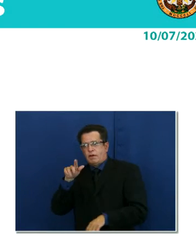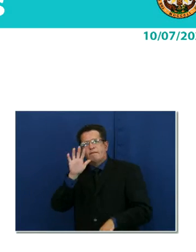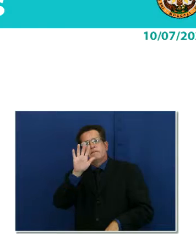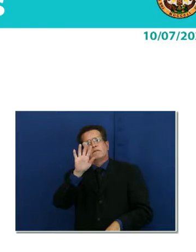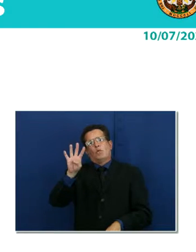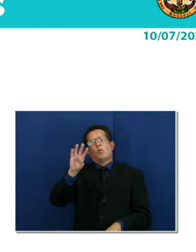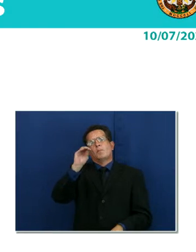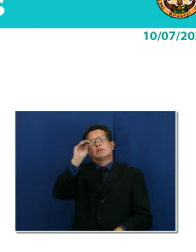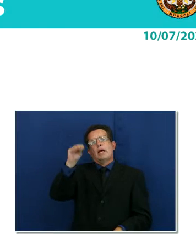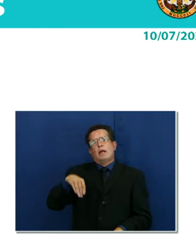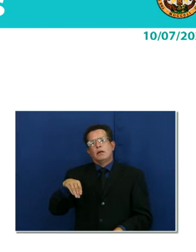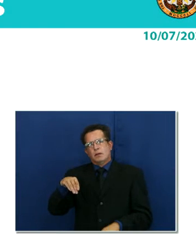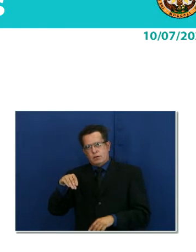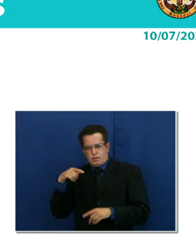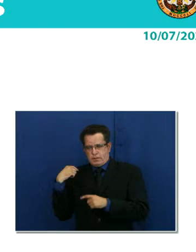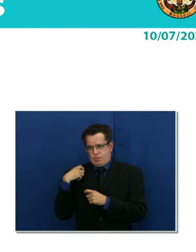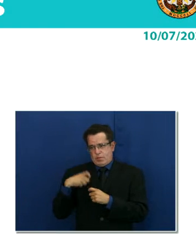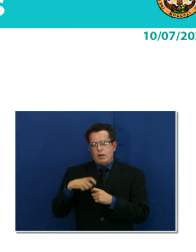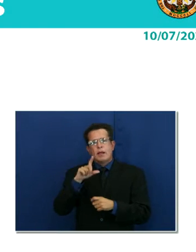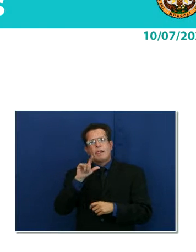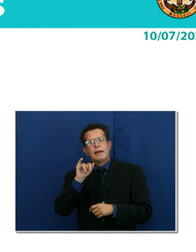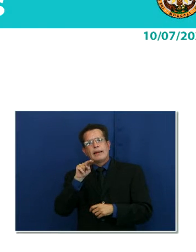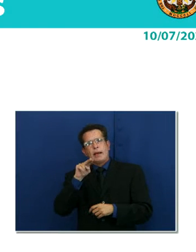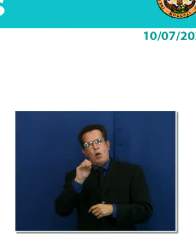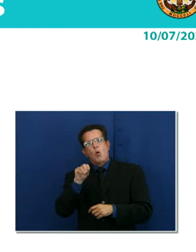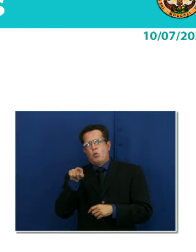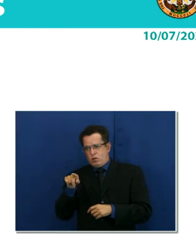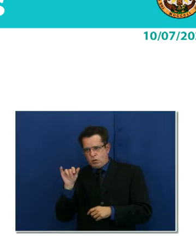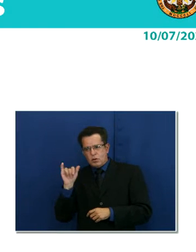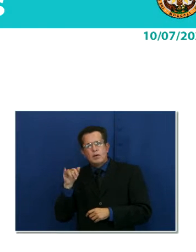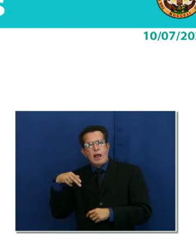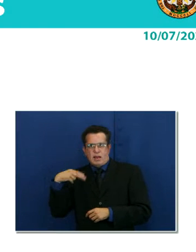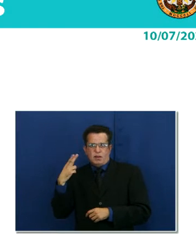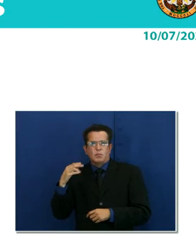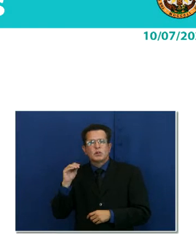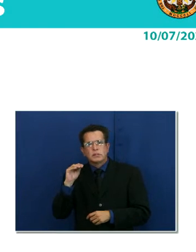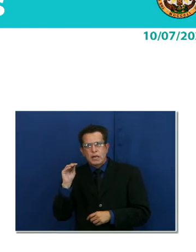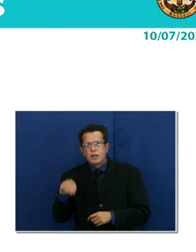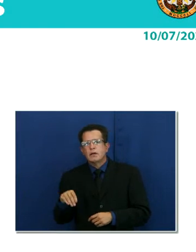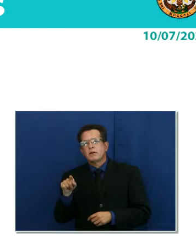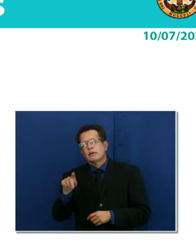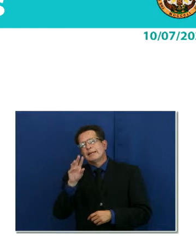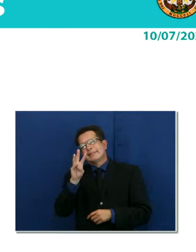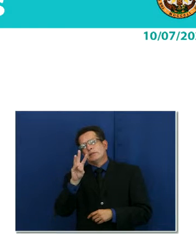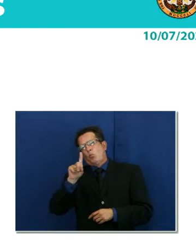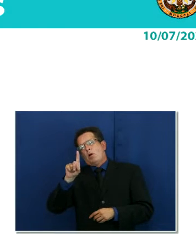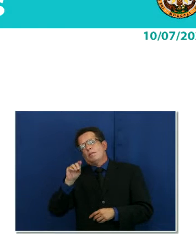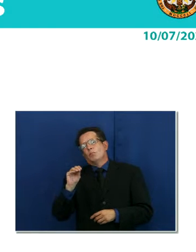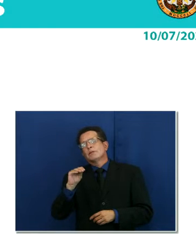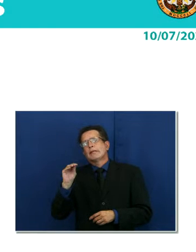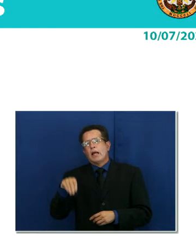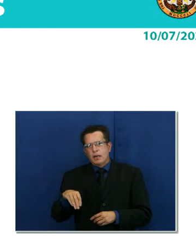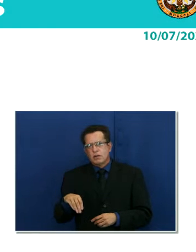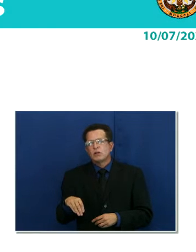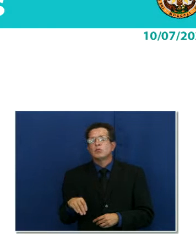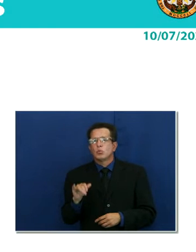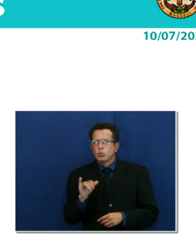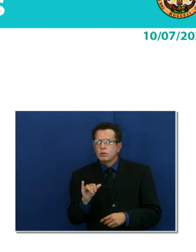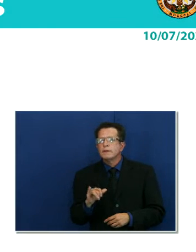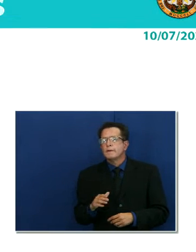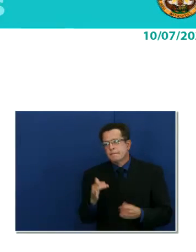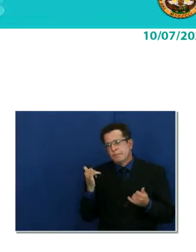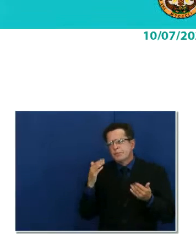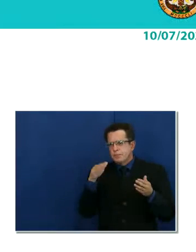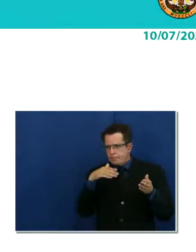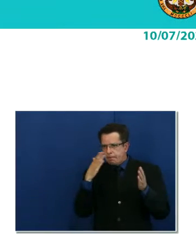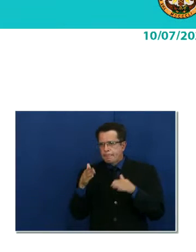54%. Hispanics and Latinos represent the majority of those hospitalized at 61%. The next